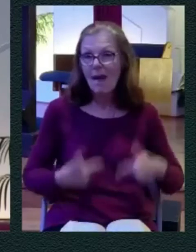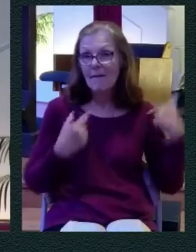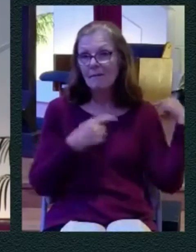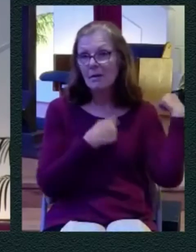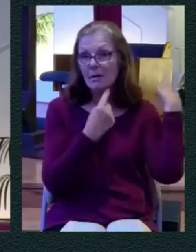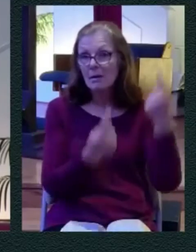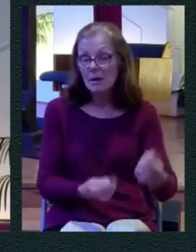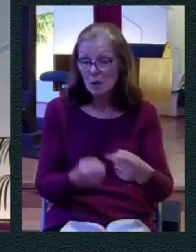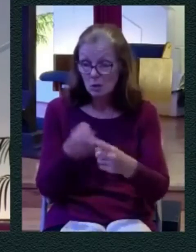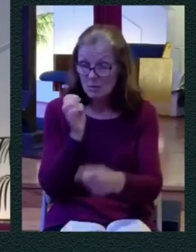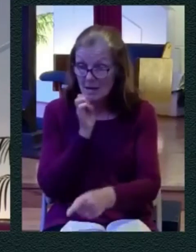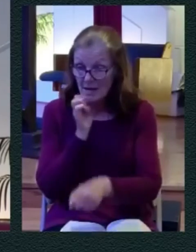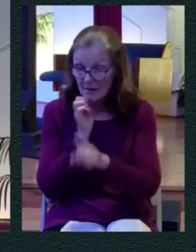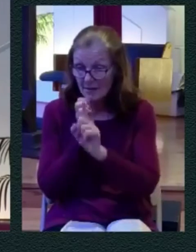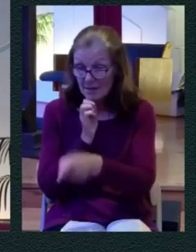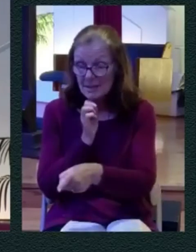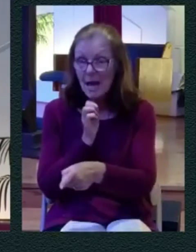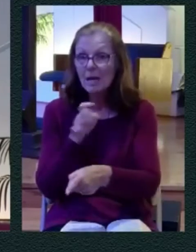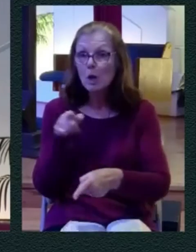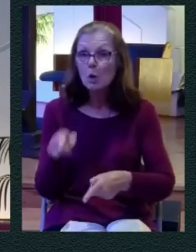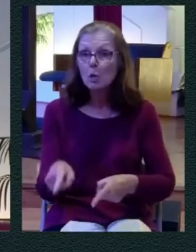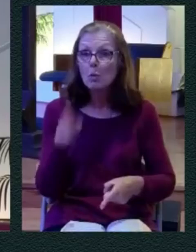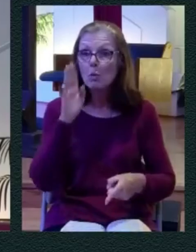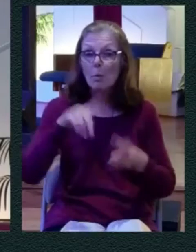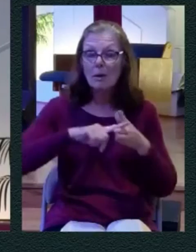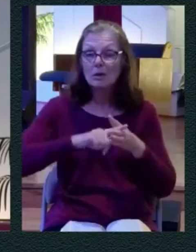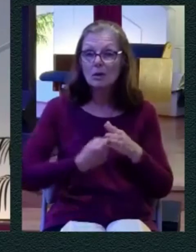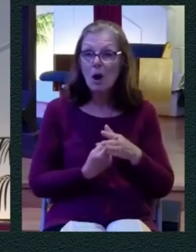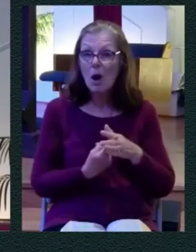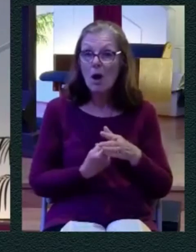said, in pain will you give birth.